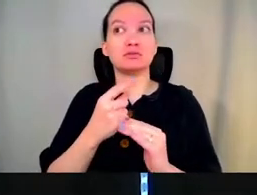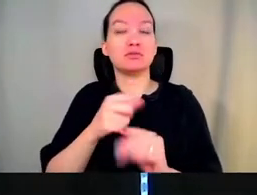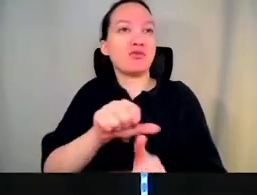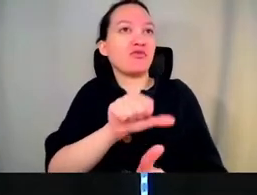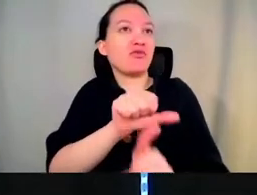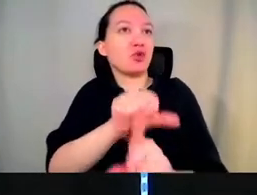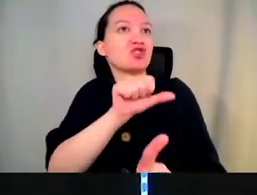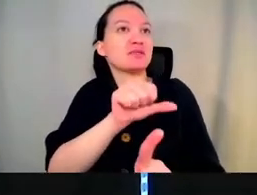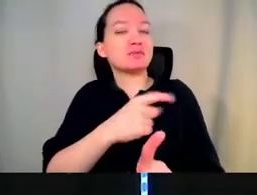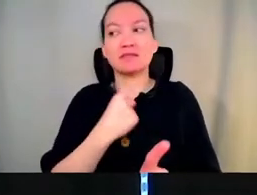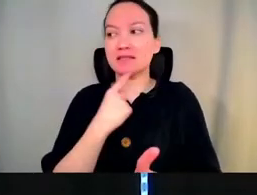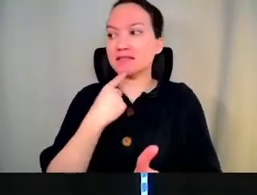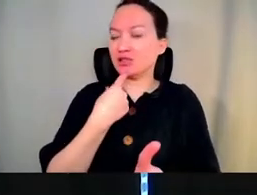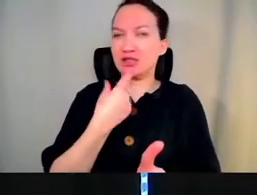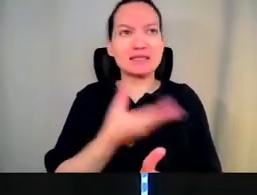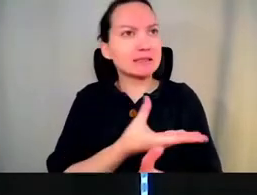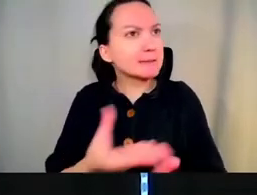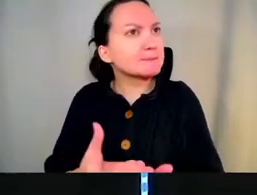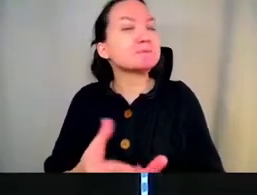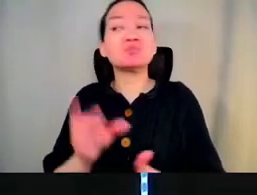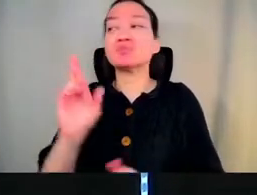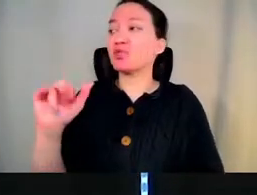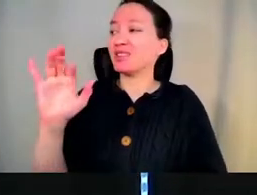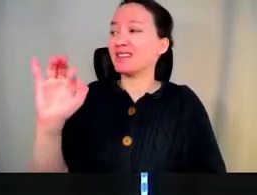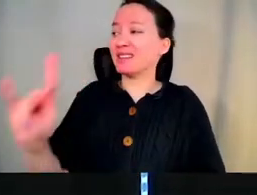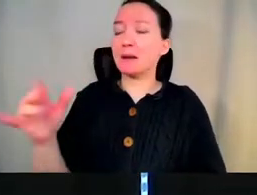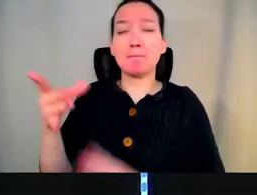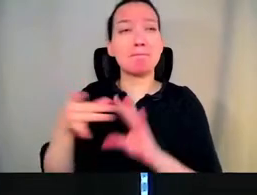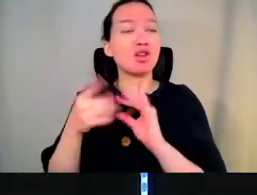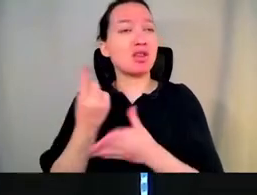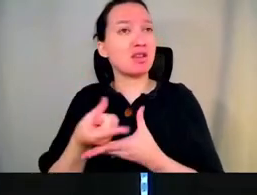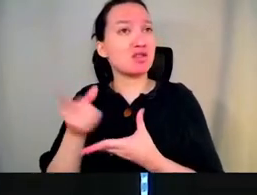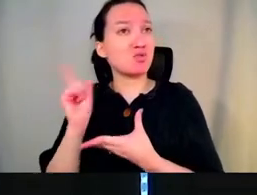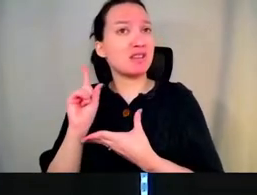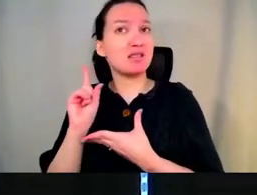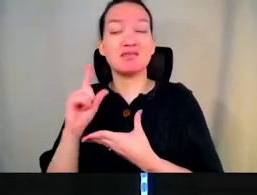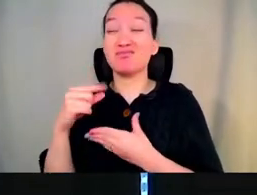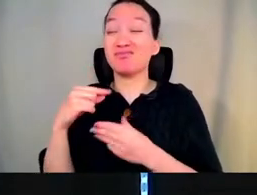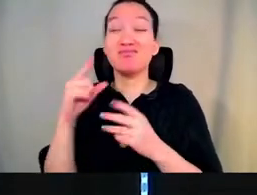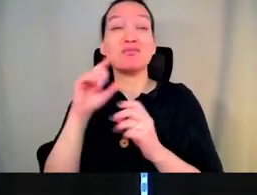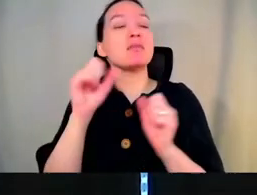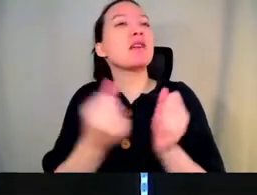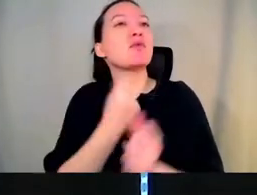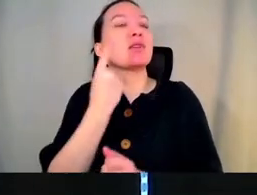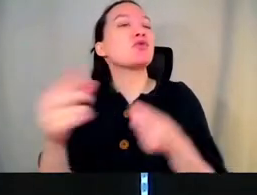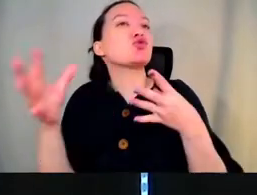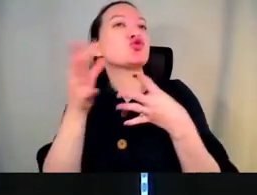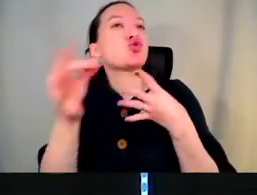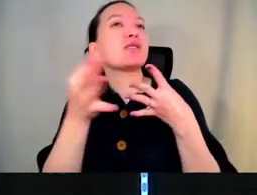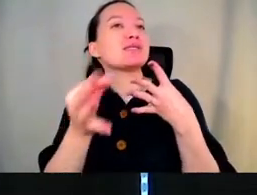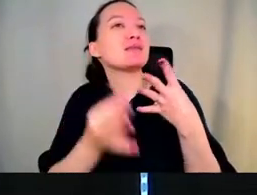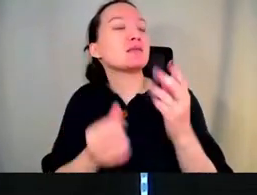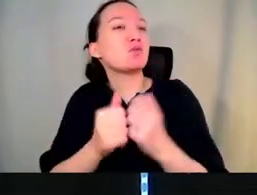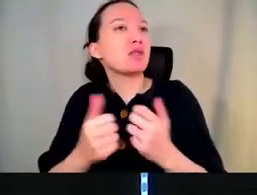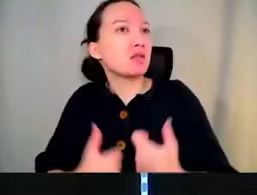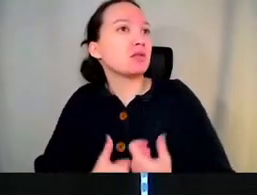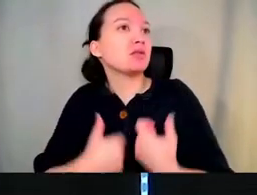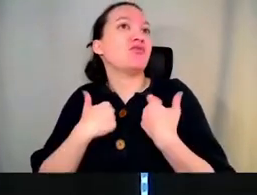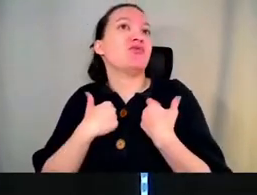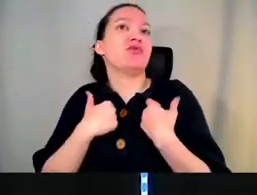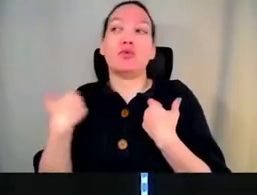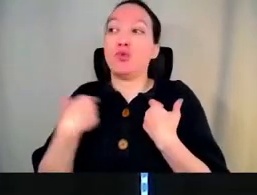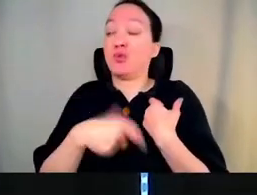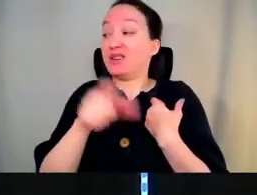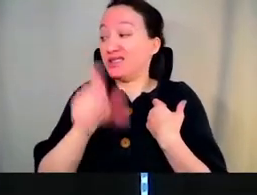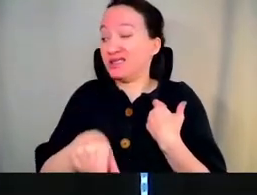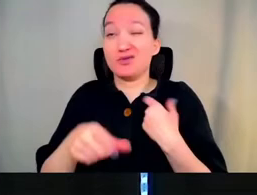foolishness, because it's a serious thing. And Ricky mentioned this a bit last week, that we all have choices in our life. There's a choice that we need to